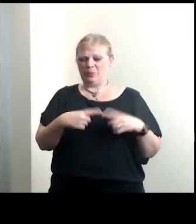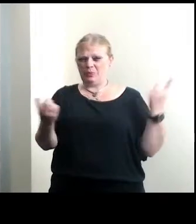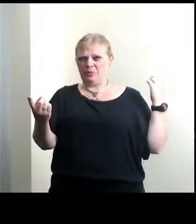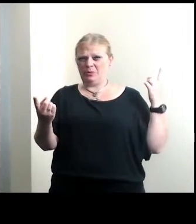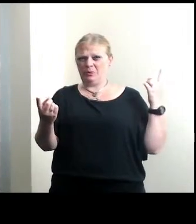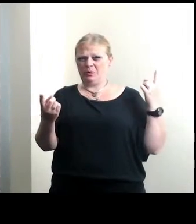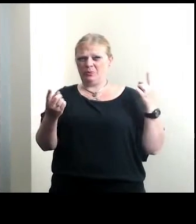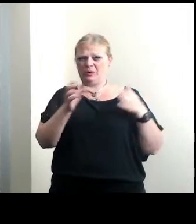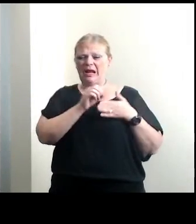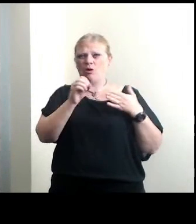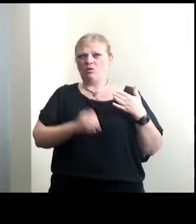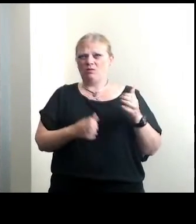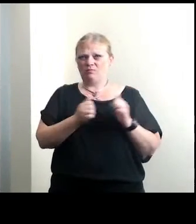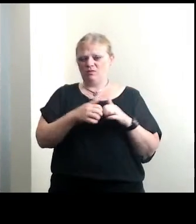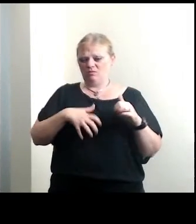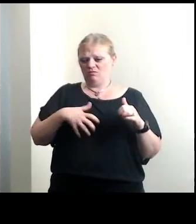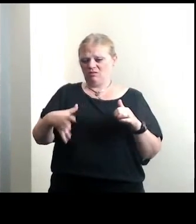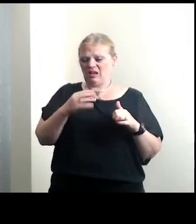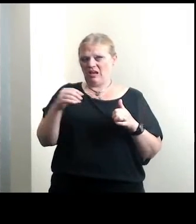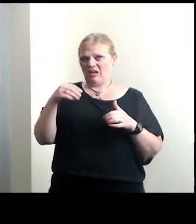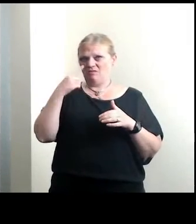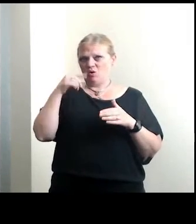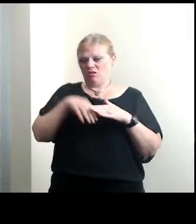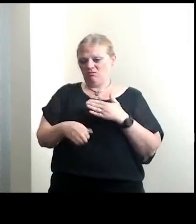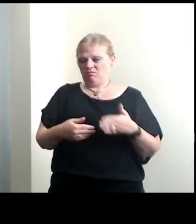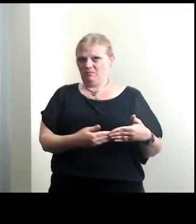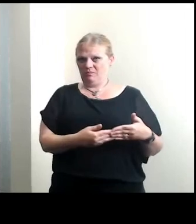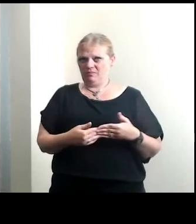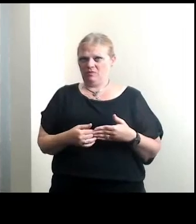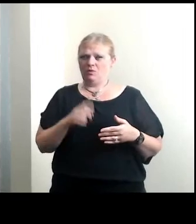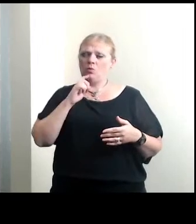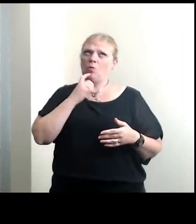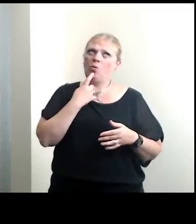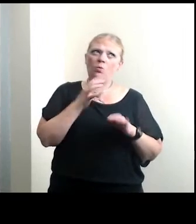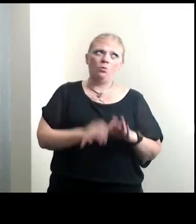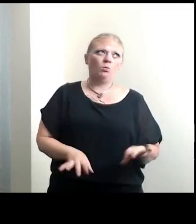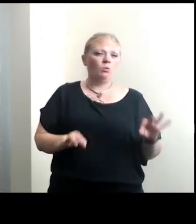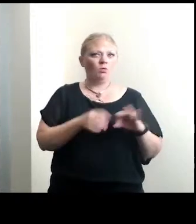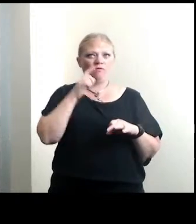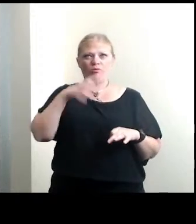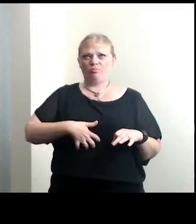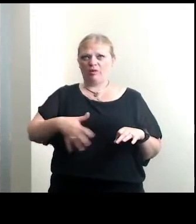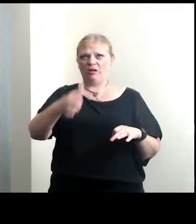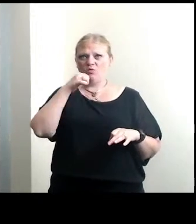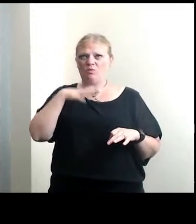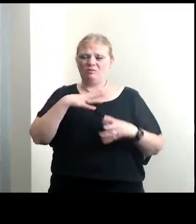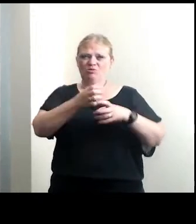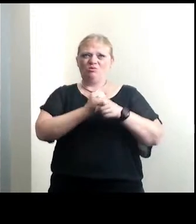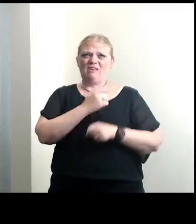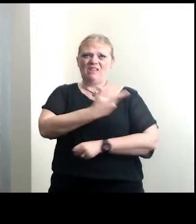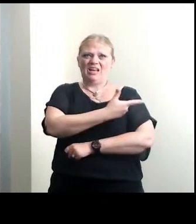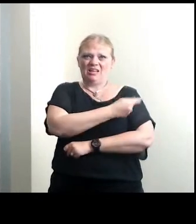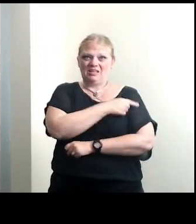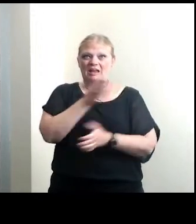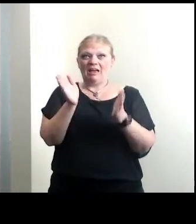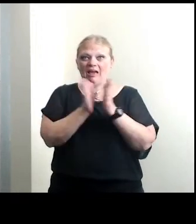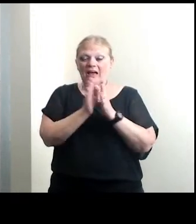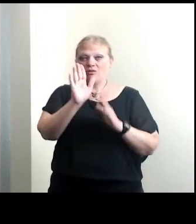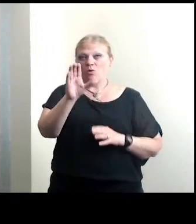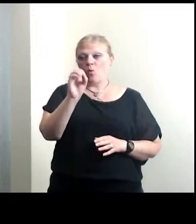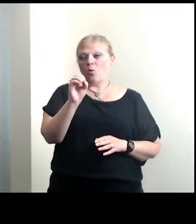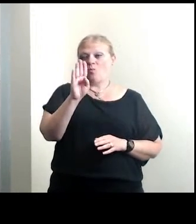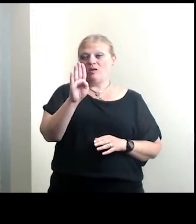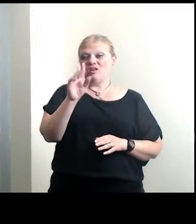to the pregnancy and for the newborn. So it is critical for pregnant women to get vaccinated. Ask your OB if they